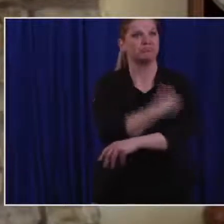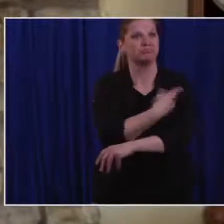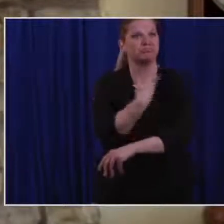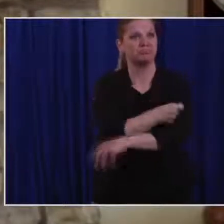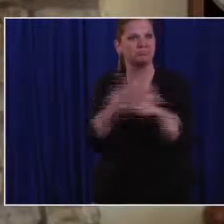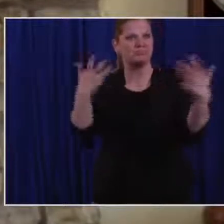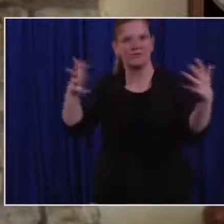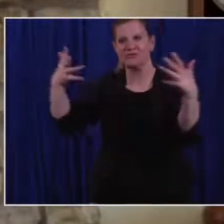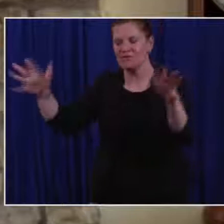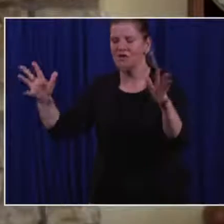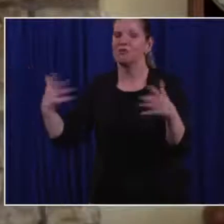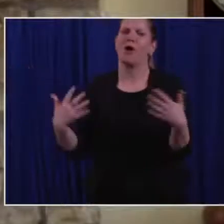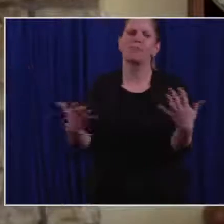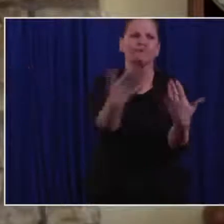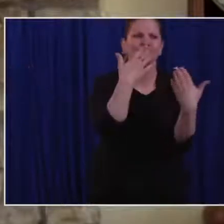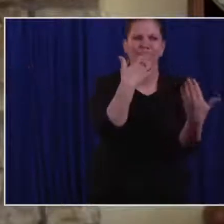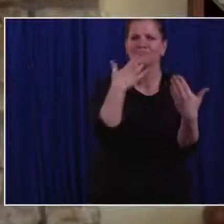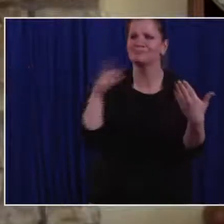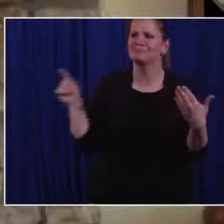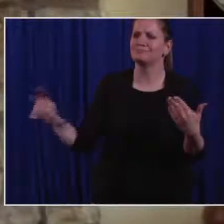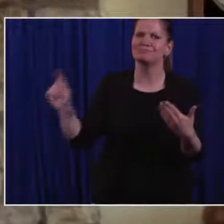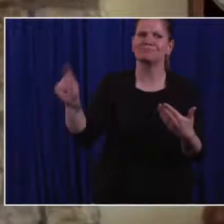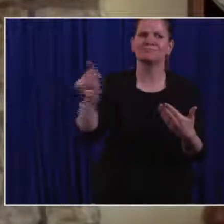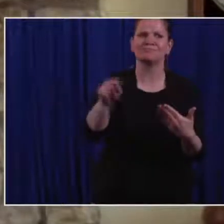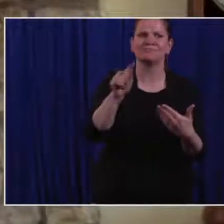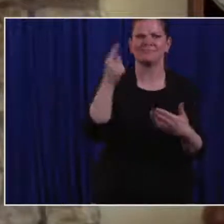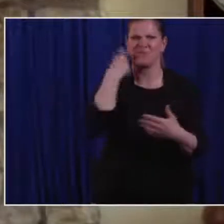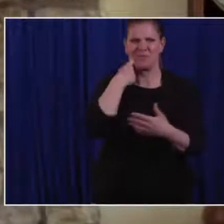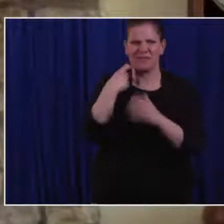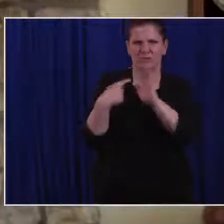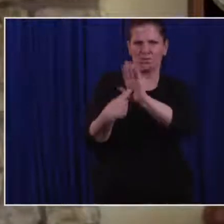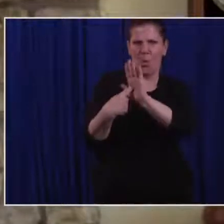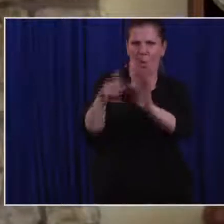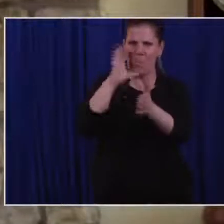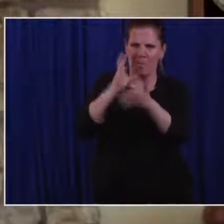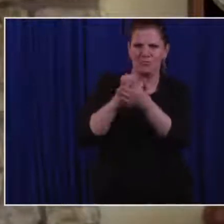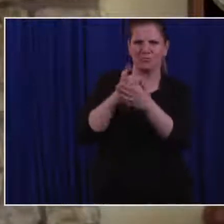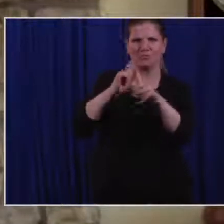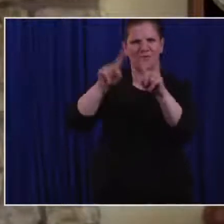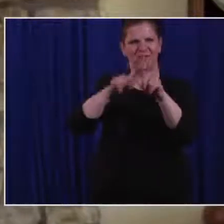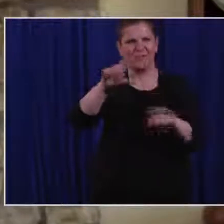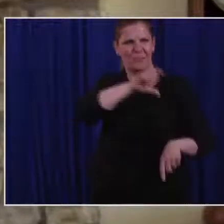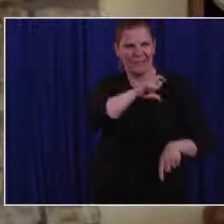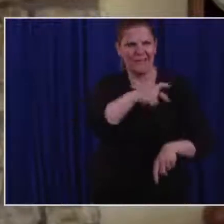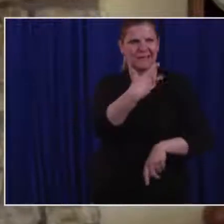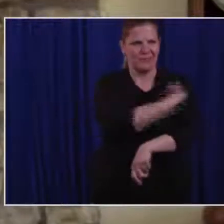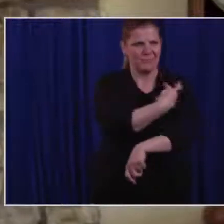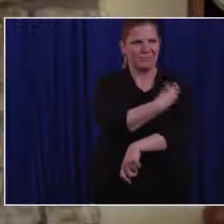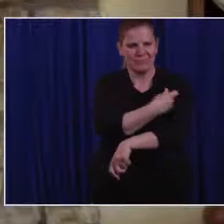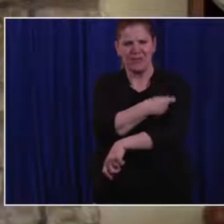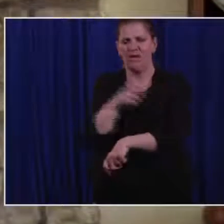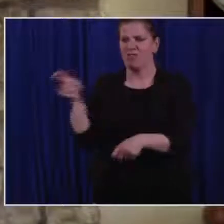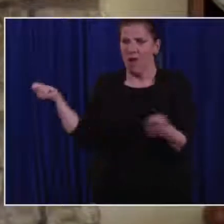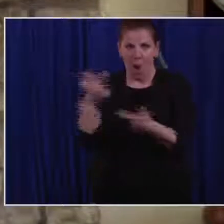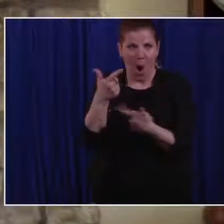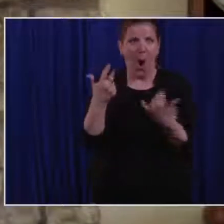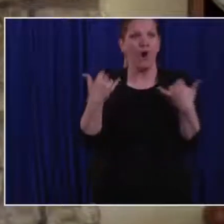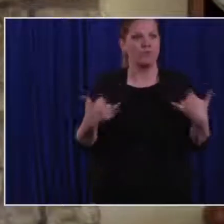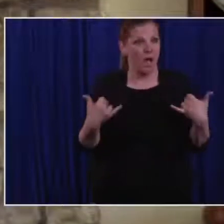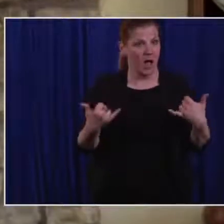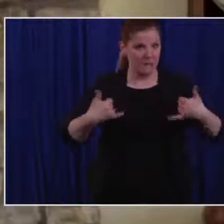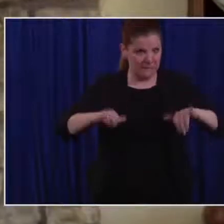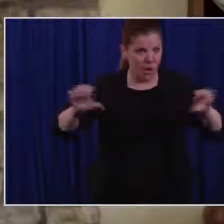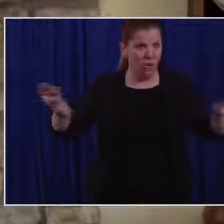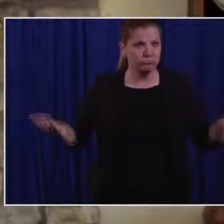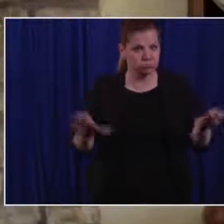Fambro, Chief Balling, Sheriff Sweeney, and Patton for encouraging other sworn active duty law enforcement officers and